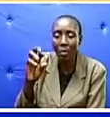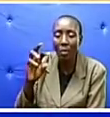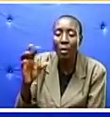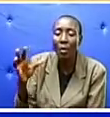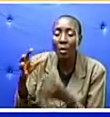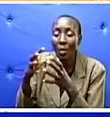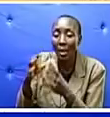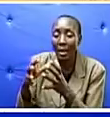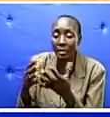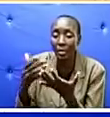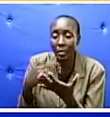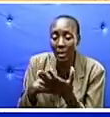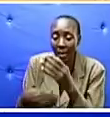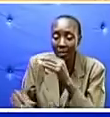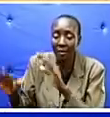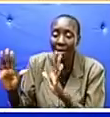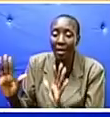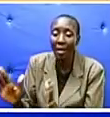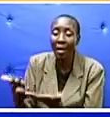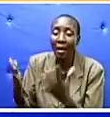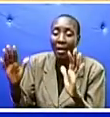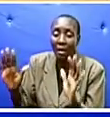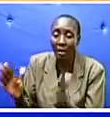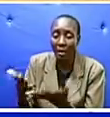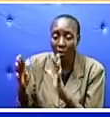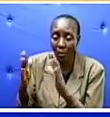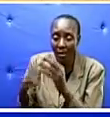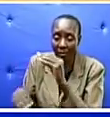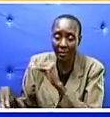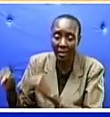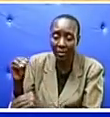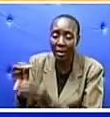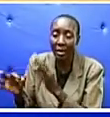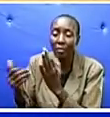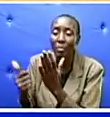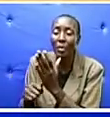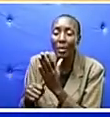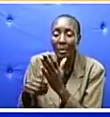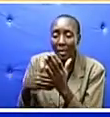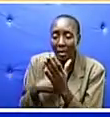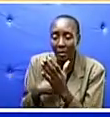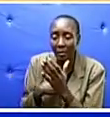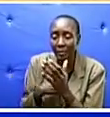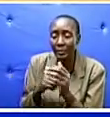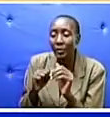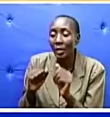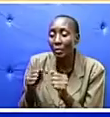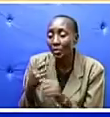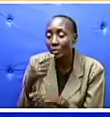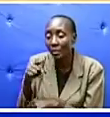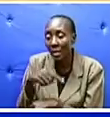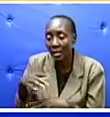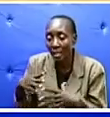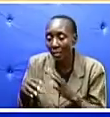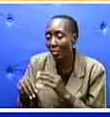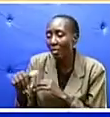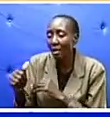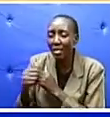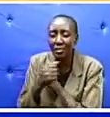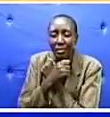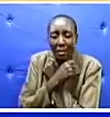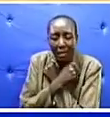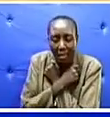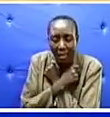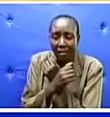kit where at least we can accommodate everyone. Where if you have an issue, you can come out. There are people who are so loving. They will